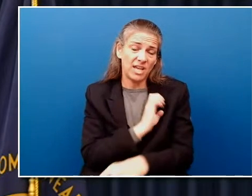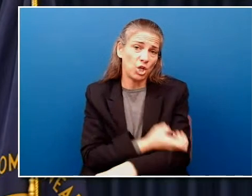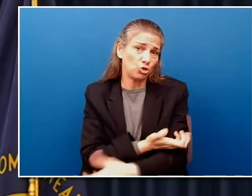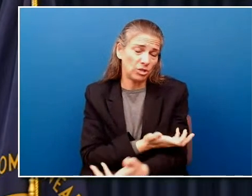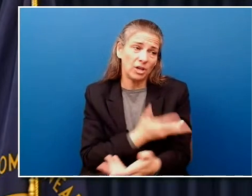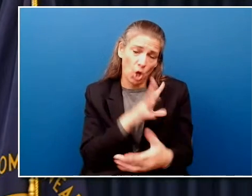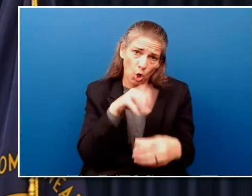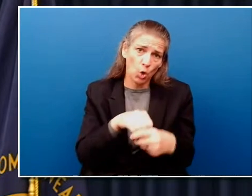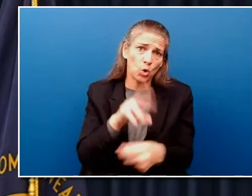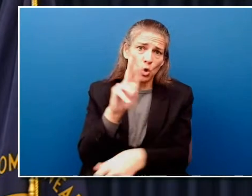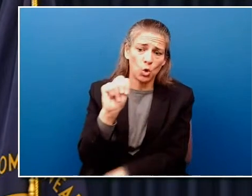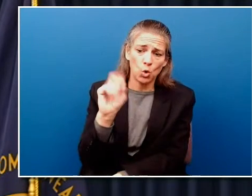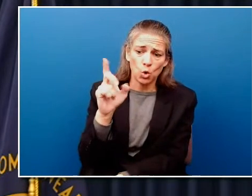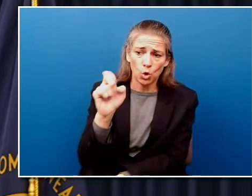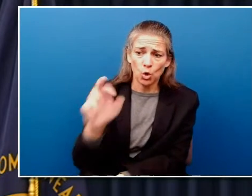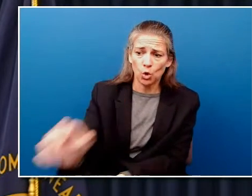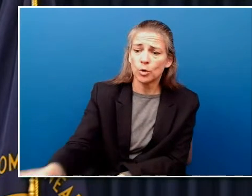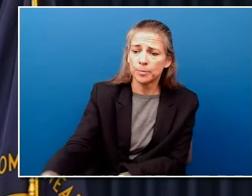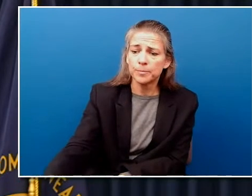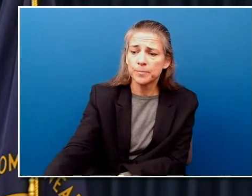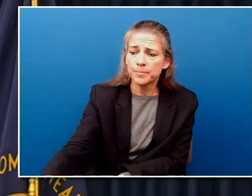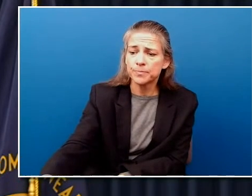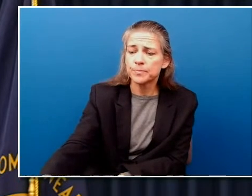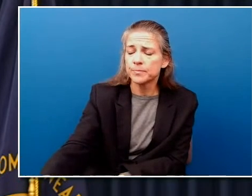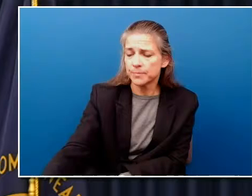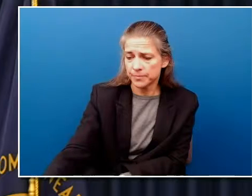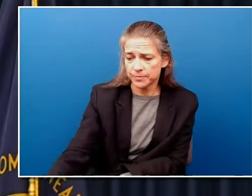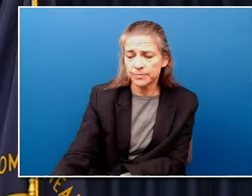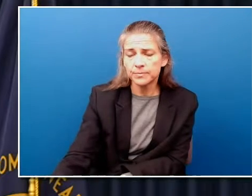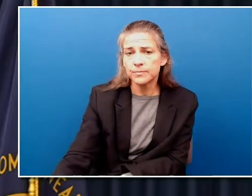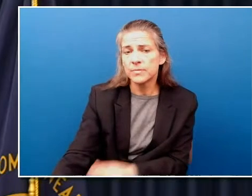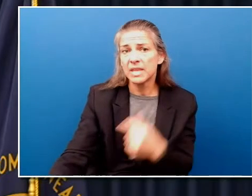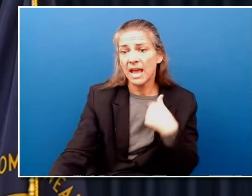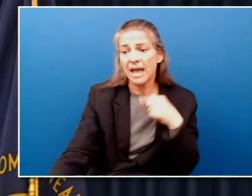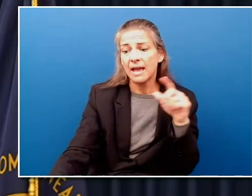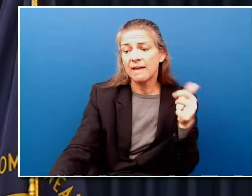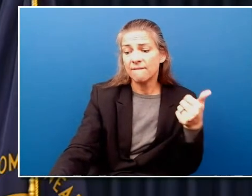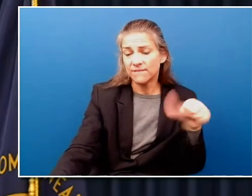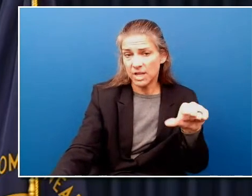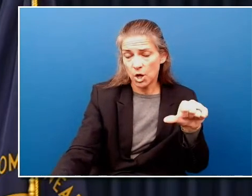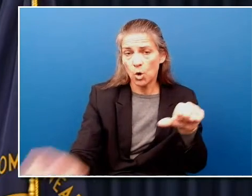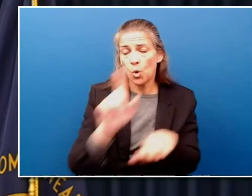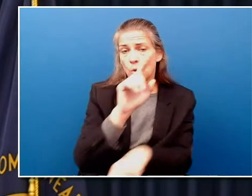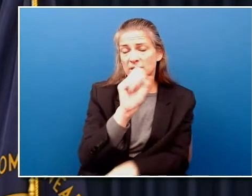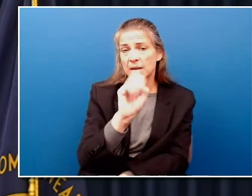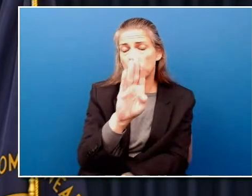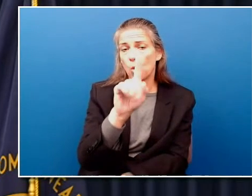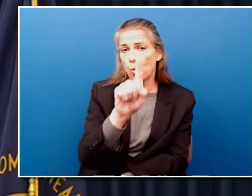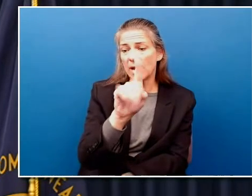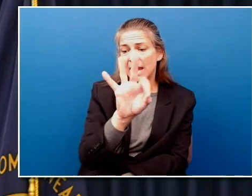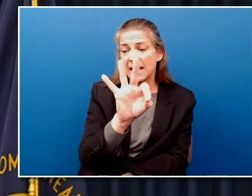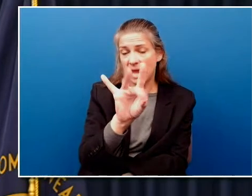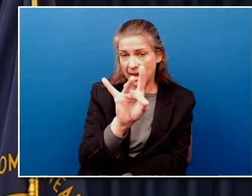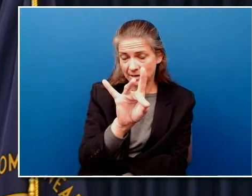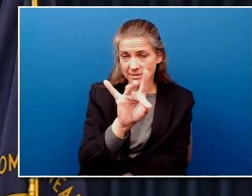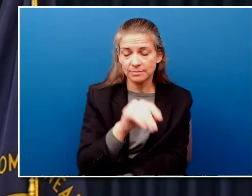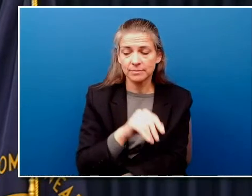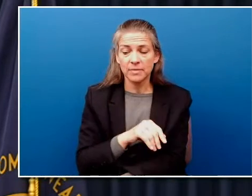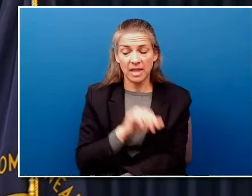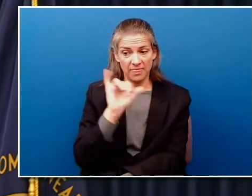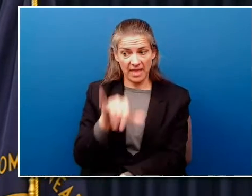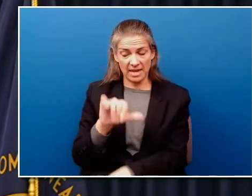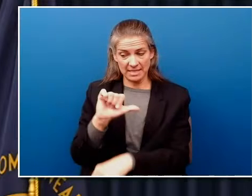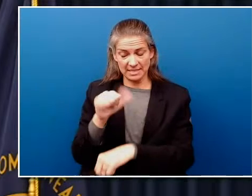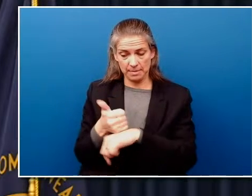energy. But now I have vetoed Senate Bill 198, and that attempts to establish the